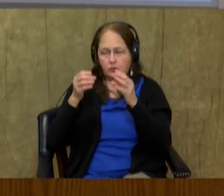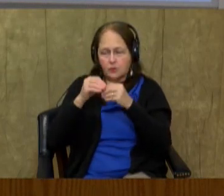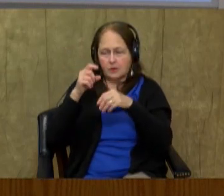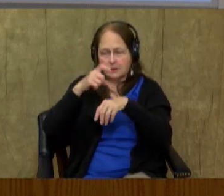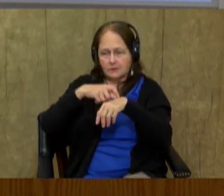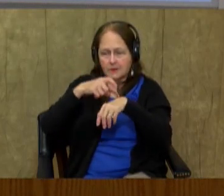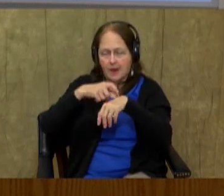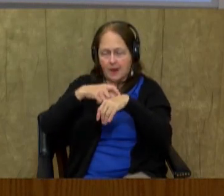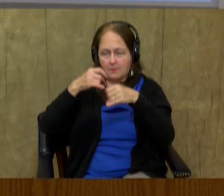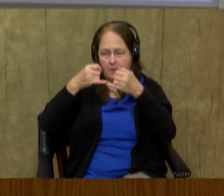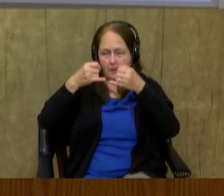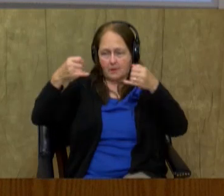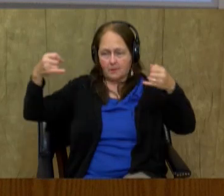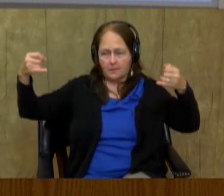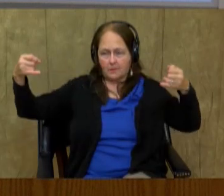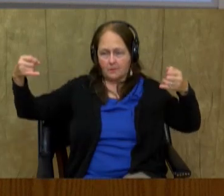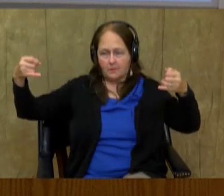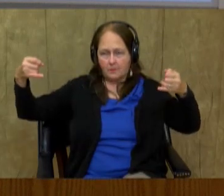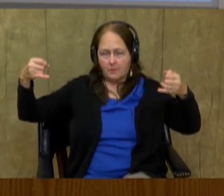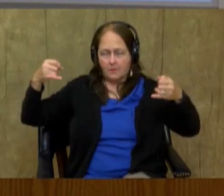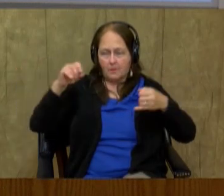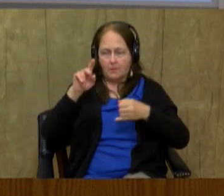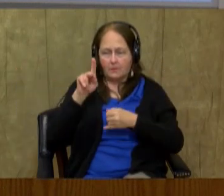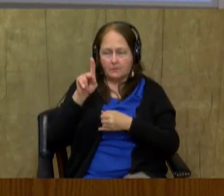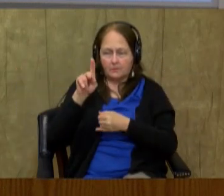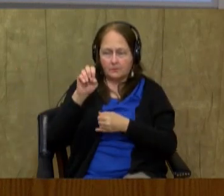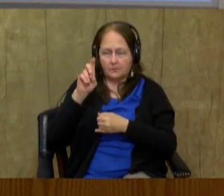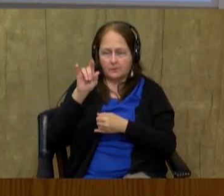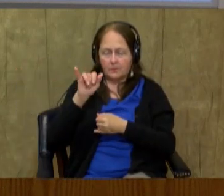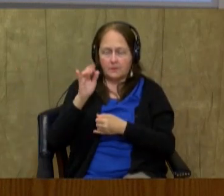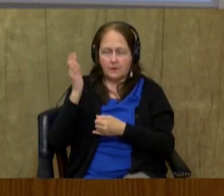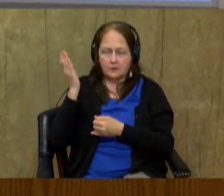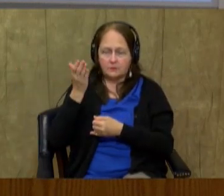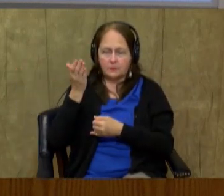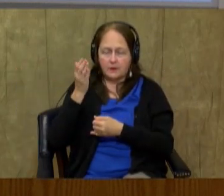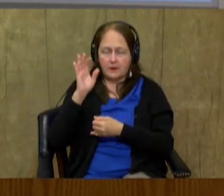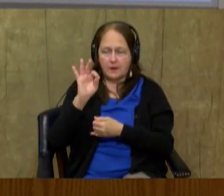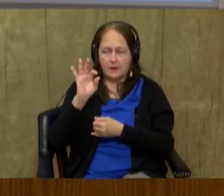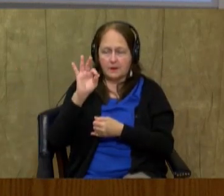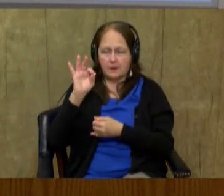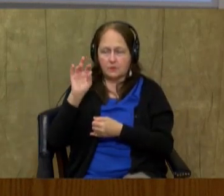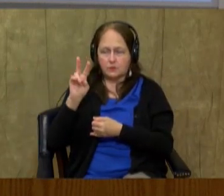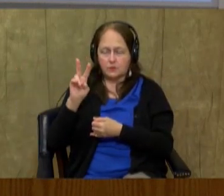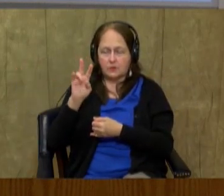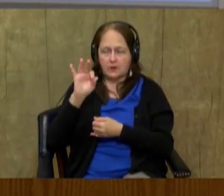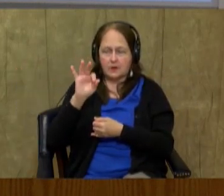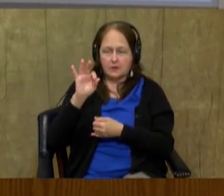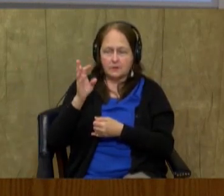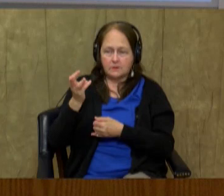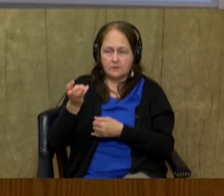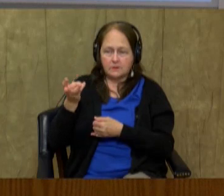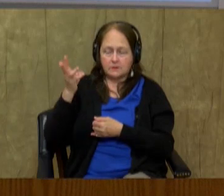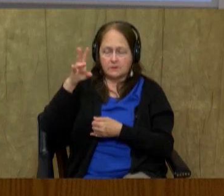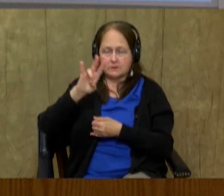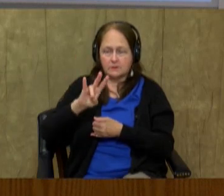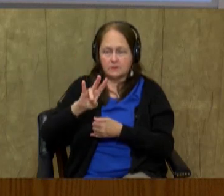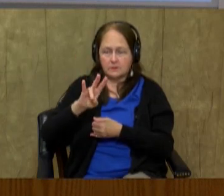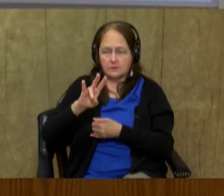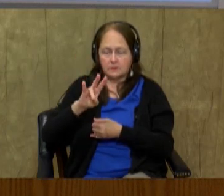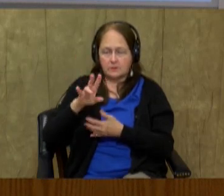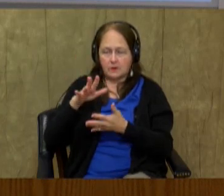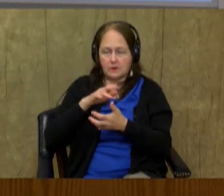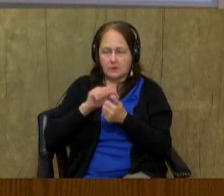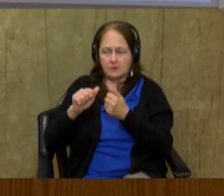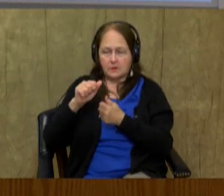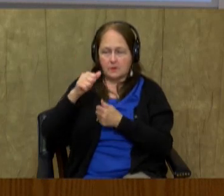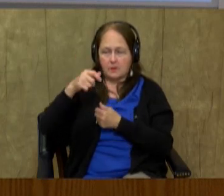here. So Kennedy had his speech in 1962, and then in 1967 we have the disaster